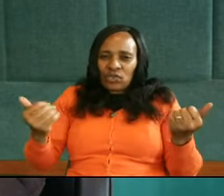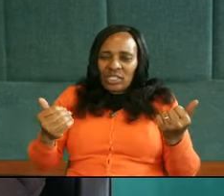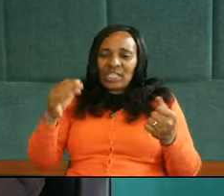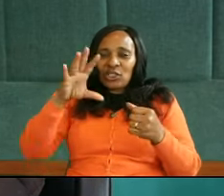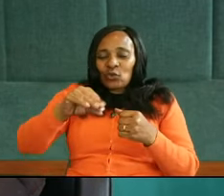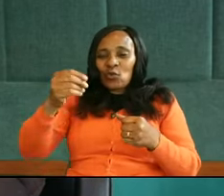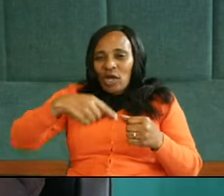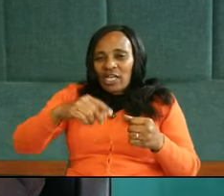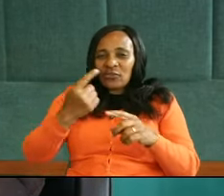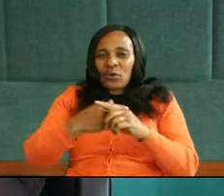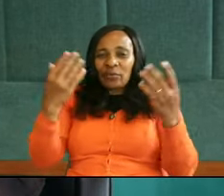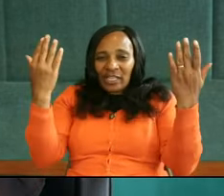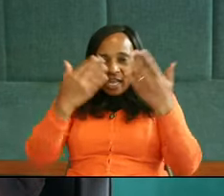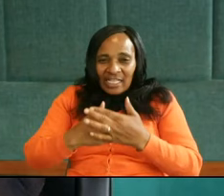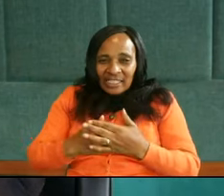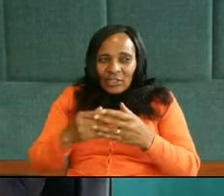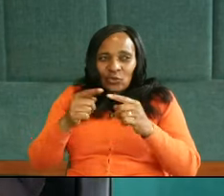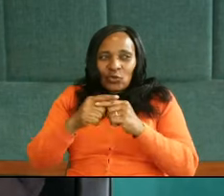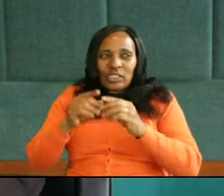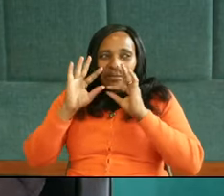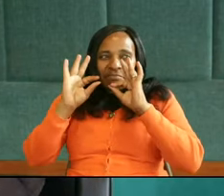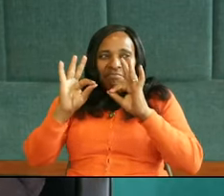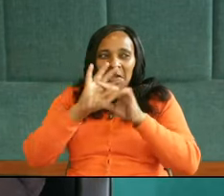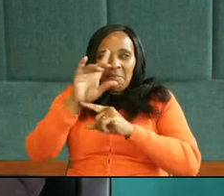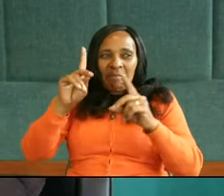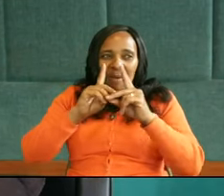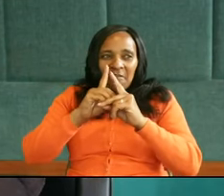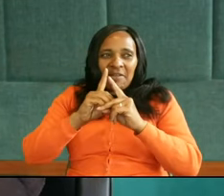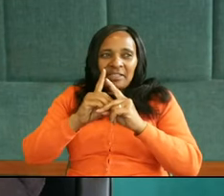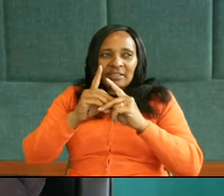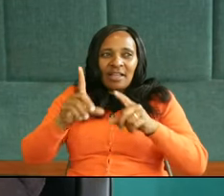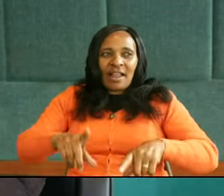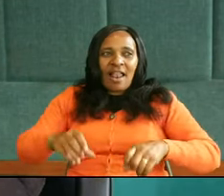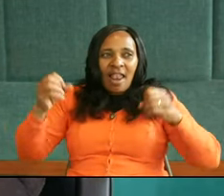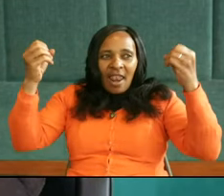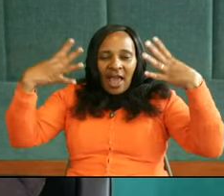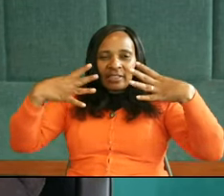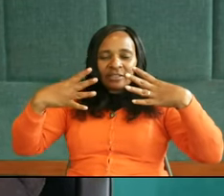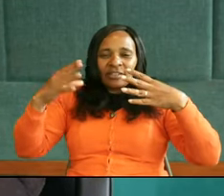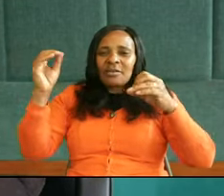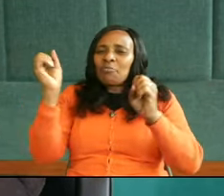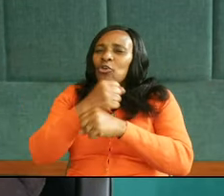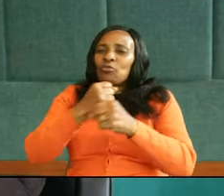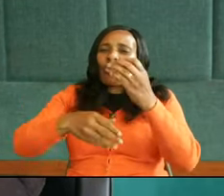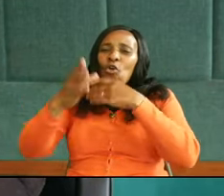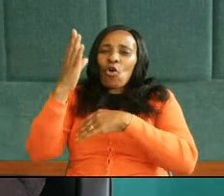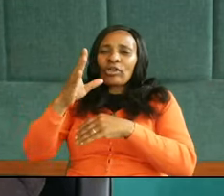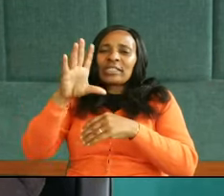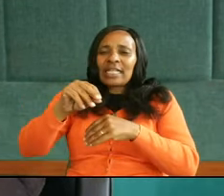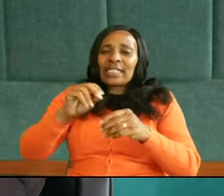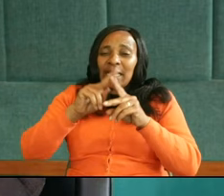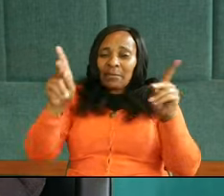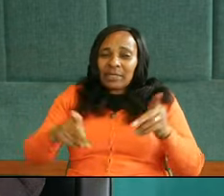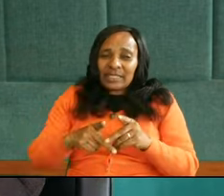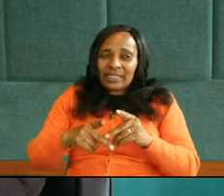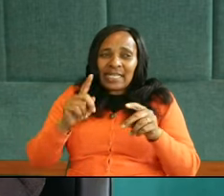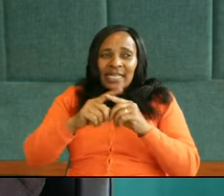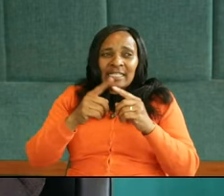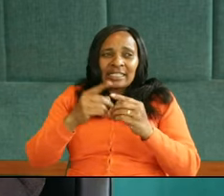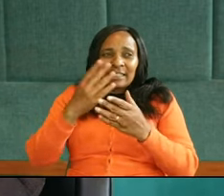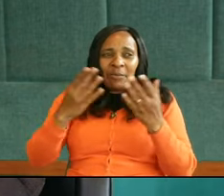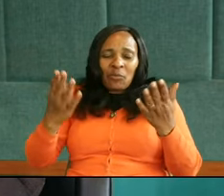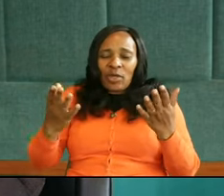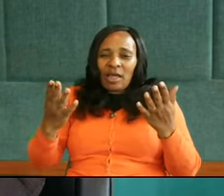us out of darkness into his marvelous light. God cannot take you out from a place and take you to somewhere where he will not take care of